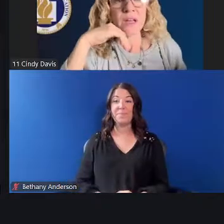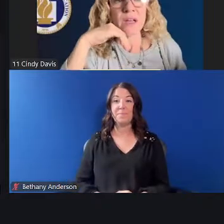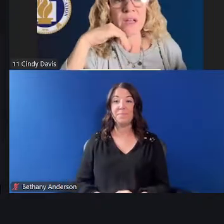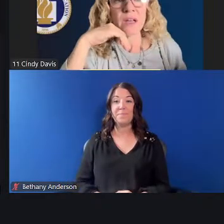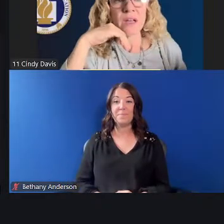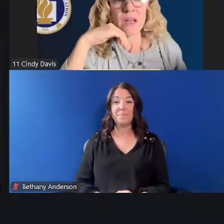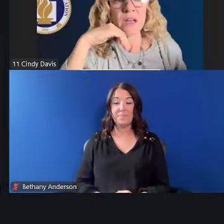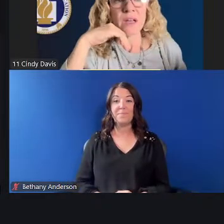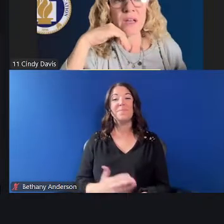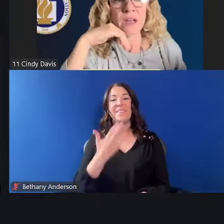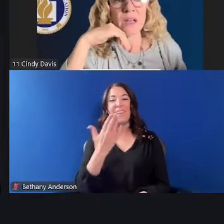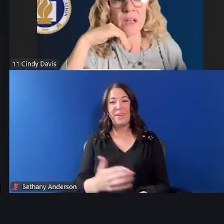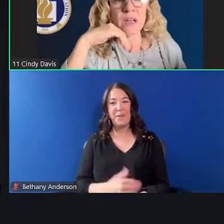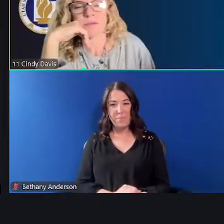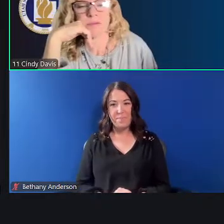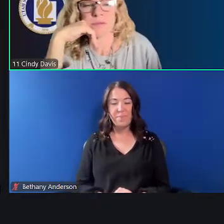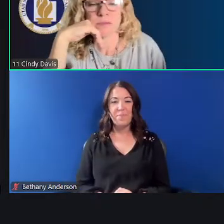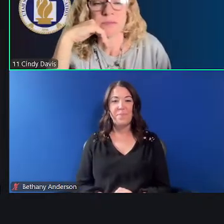Thank you.